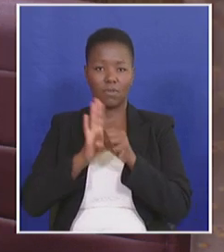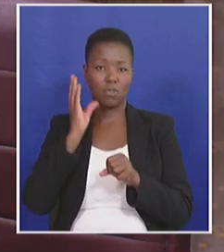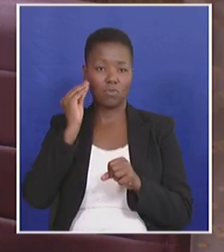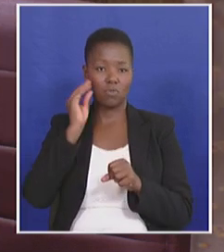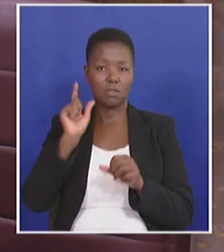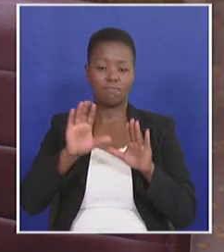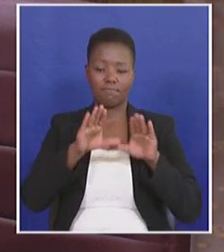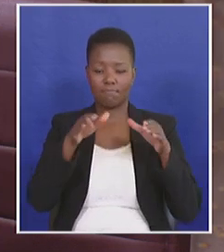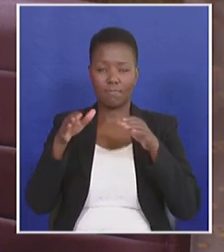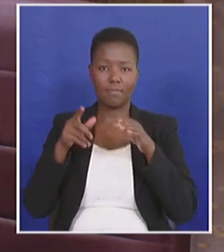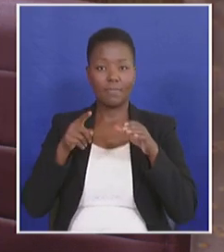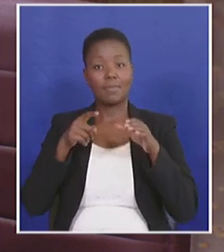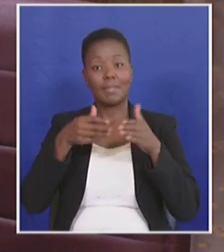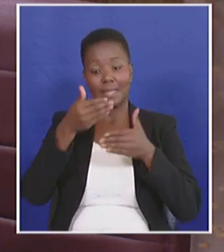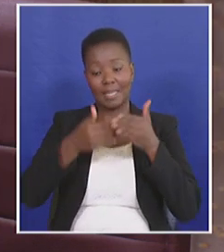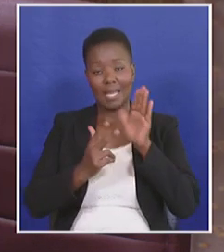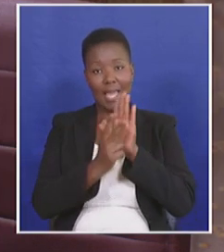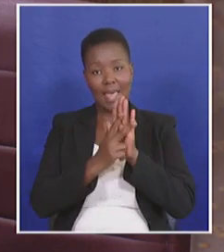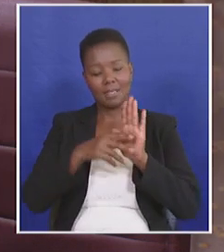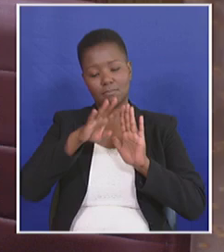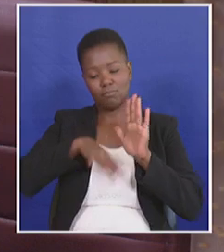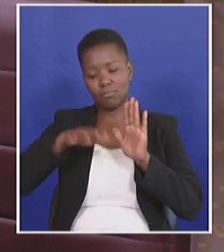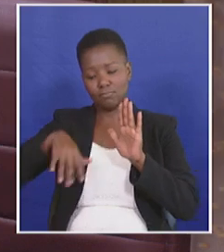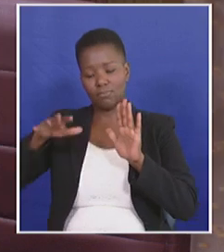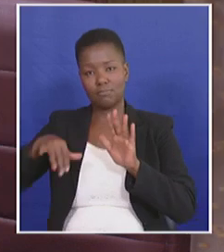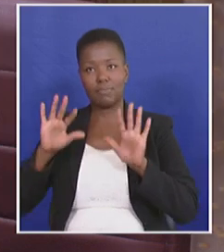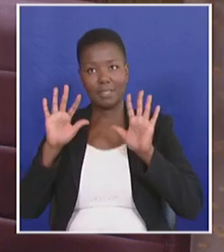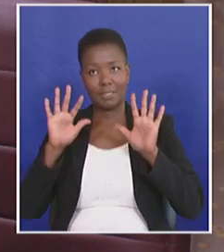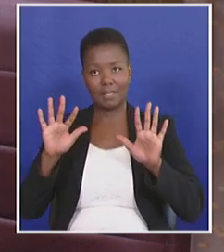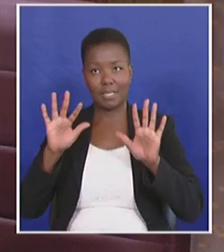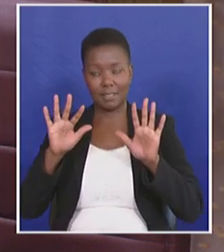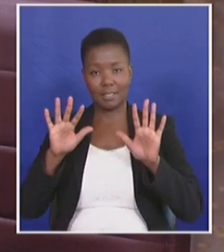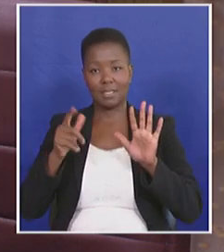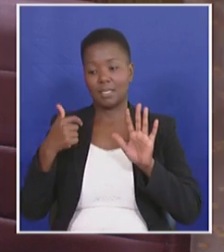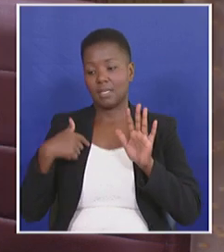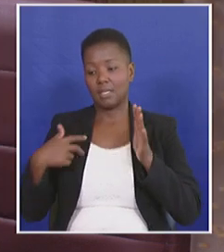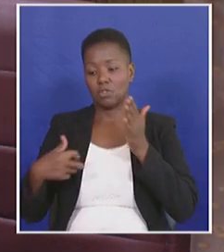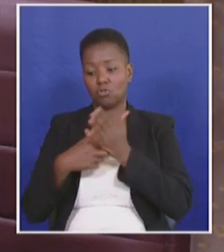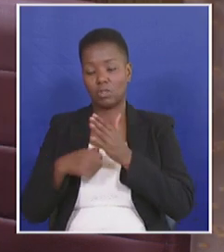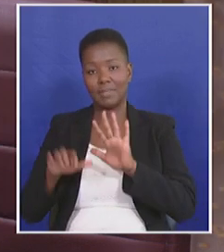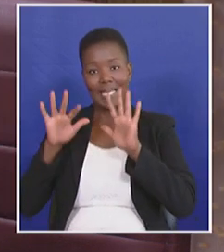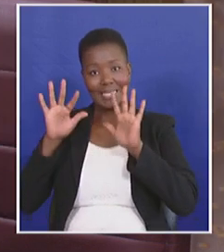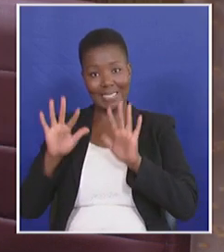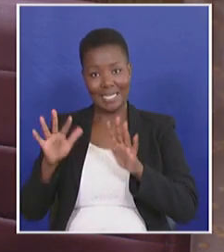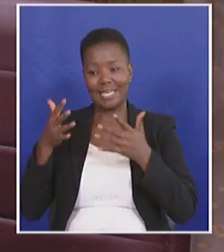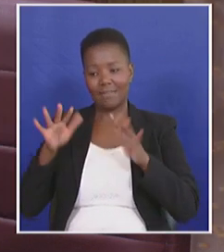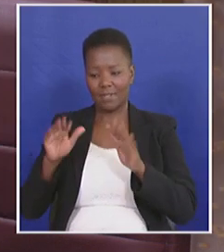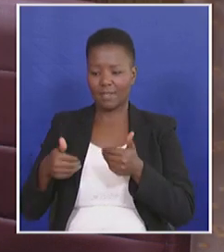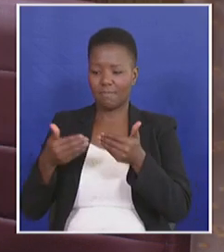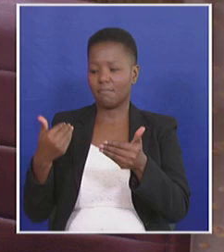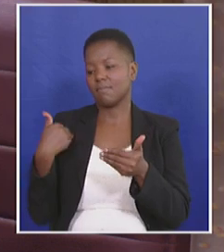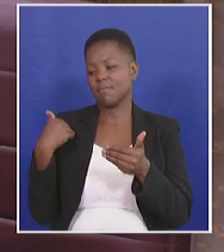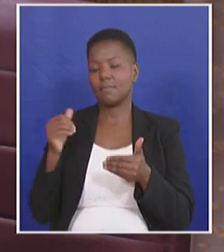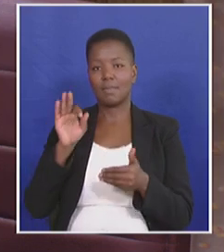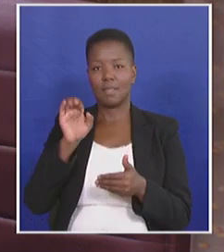of 10 chapters. Parts 1 and 2 of Chapter 10 came into operation on the 1st of February 2015. These parts deal